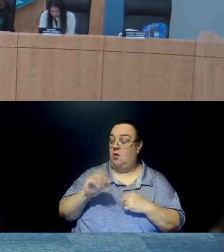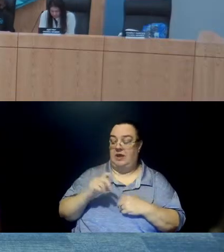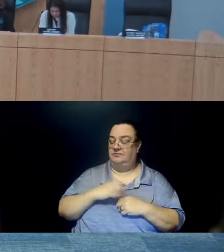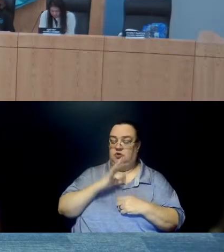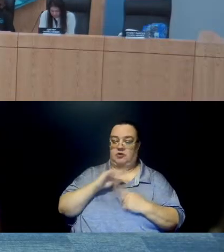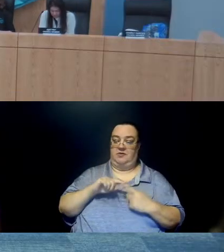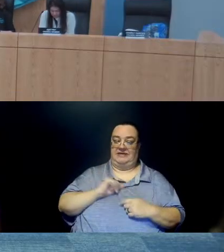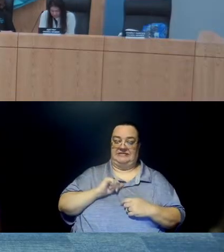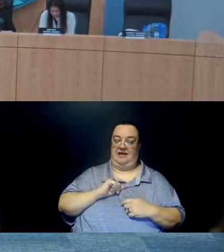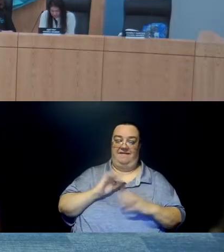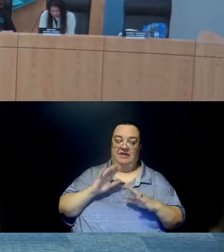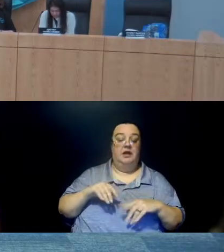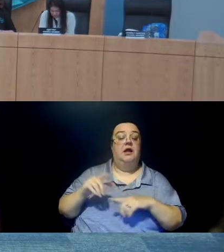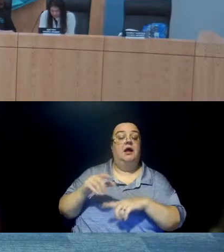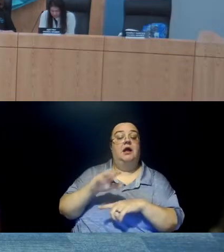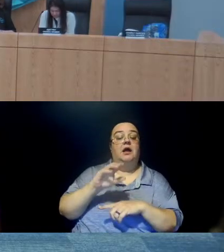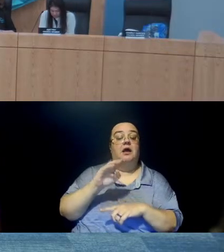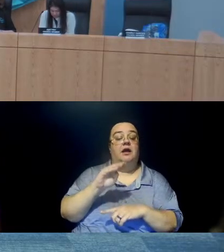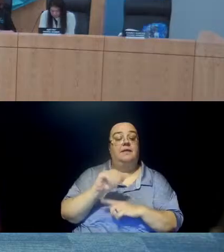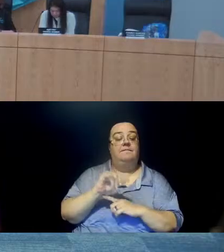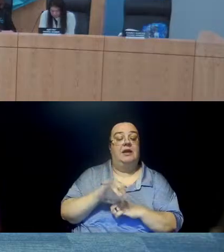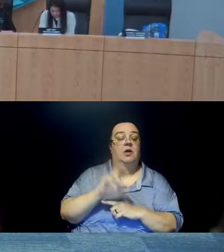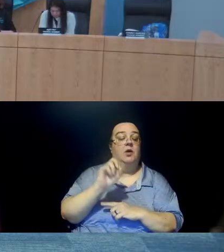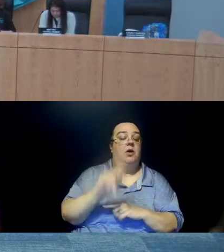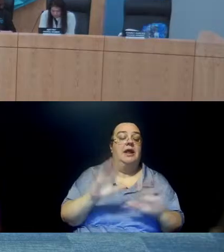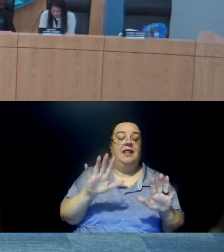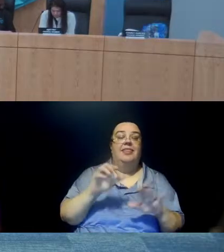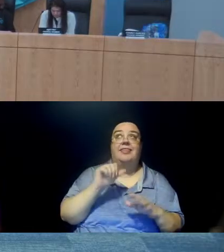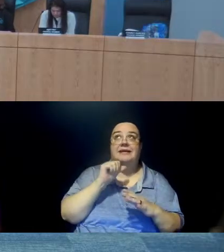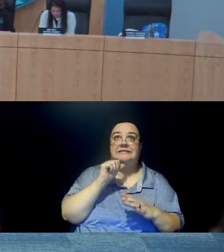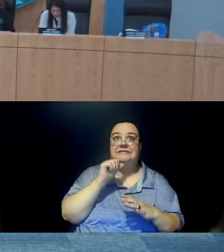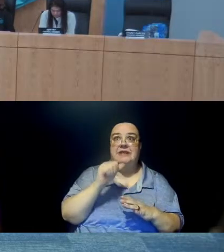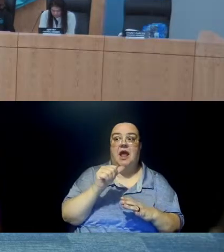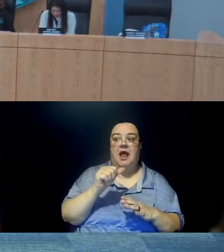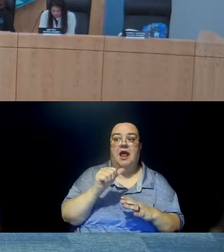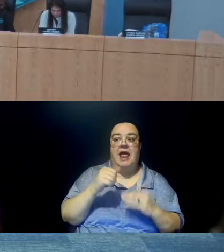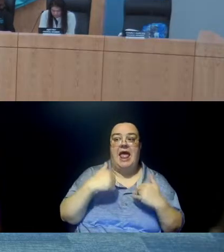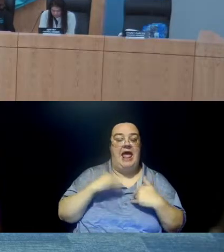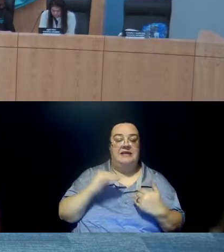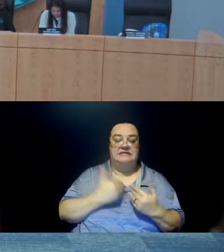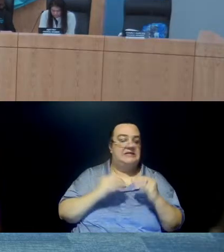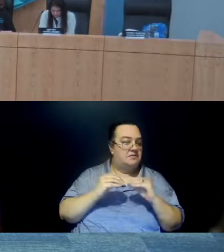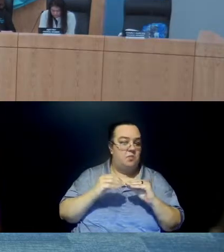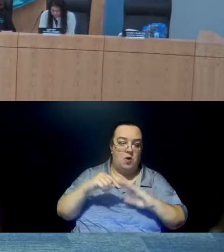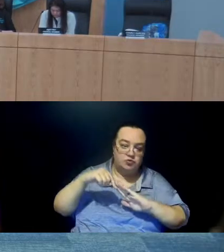I don't know, that doesn't leave us diving any further into the